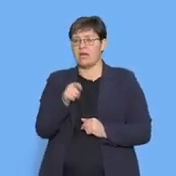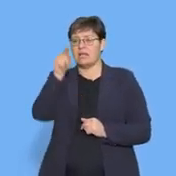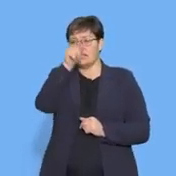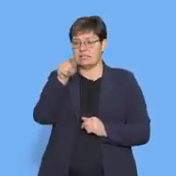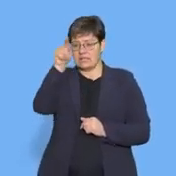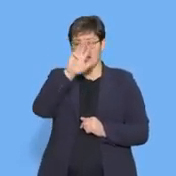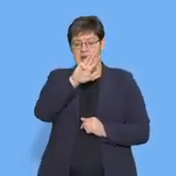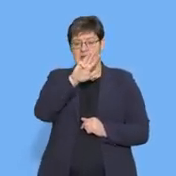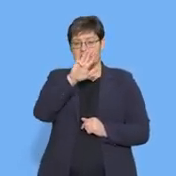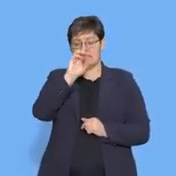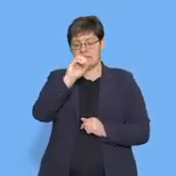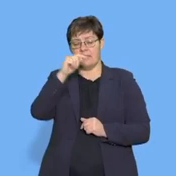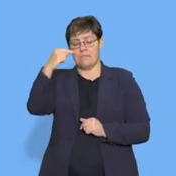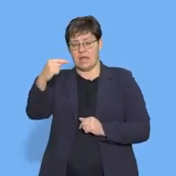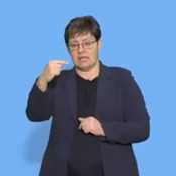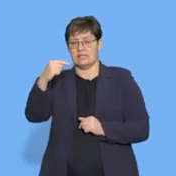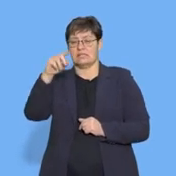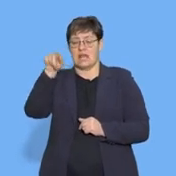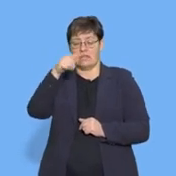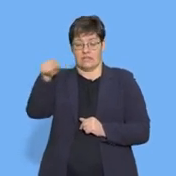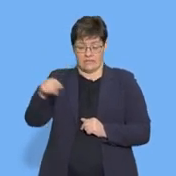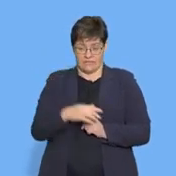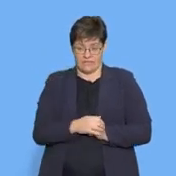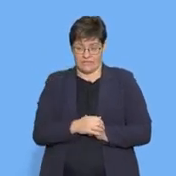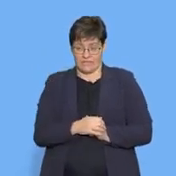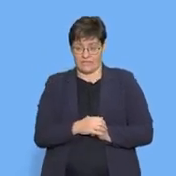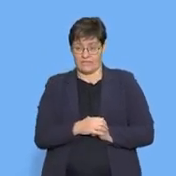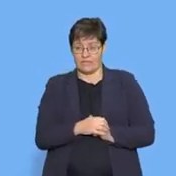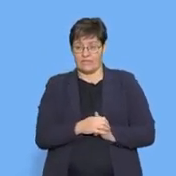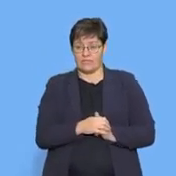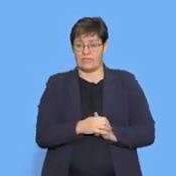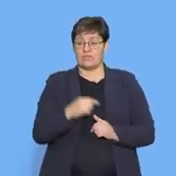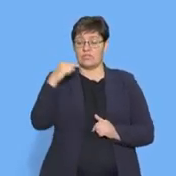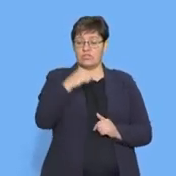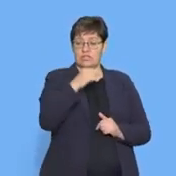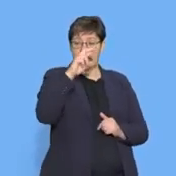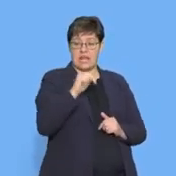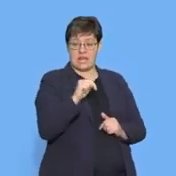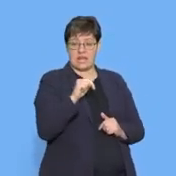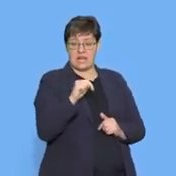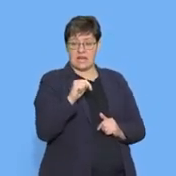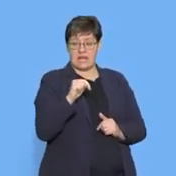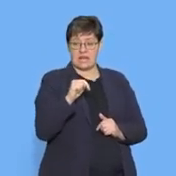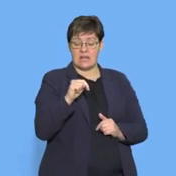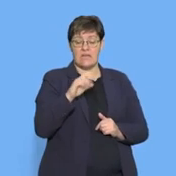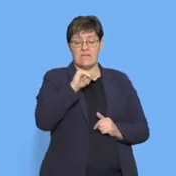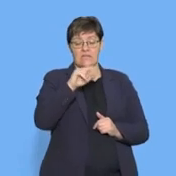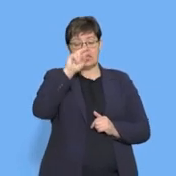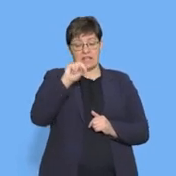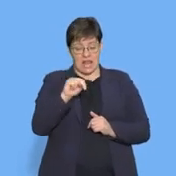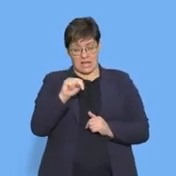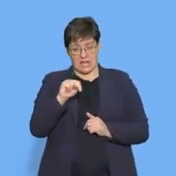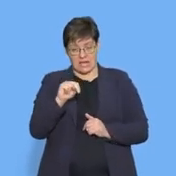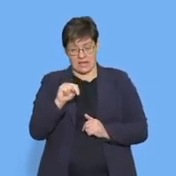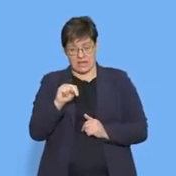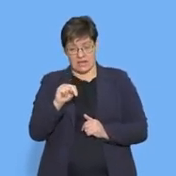said this angle was 90 minus alpha. So in other words, gn over the